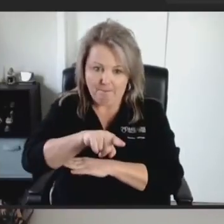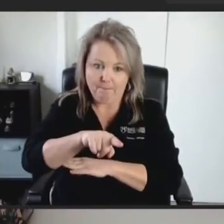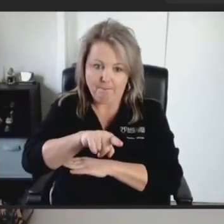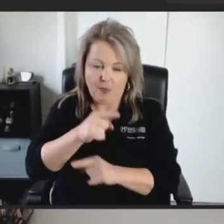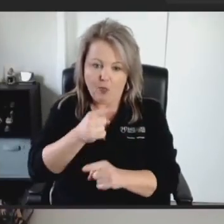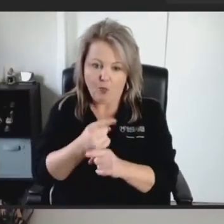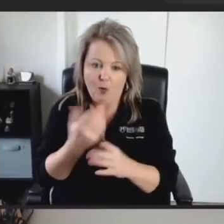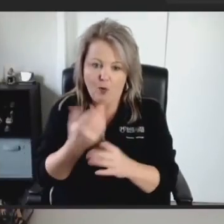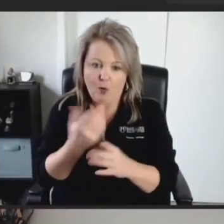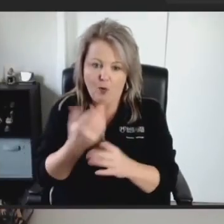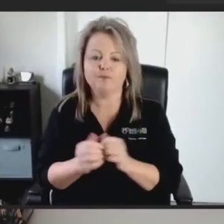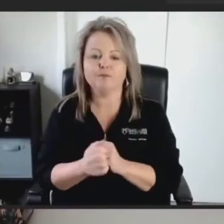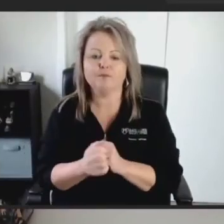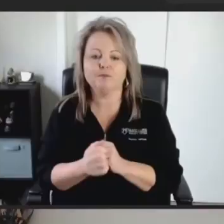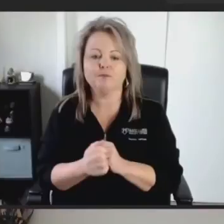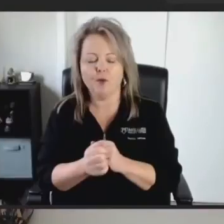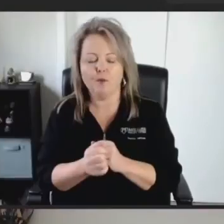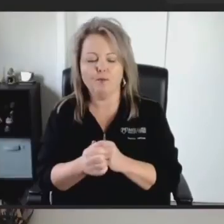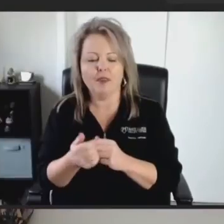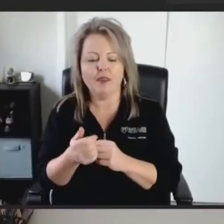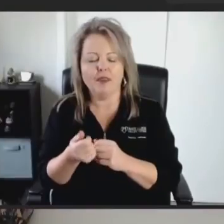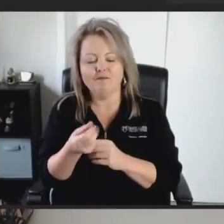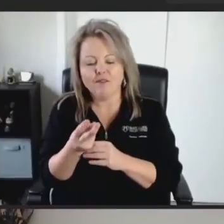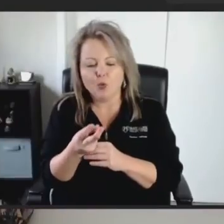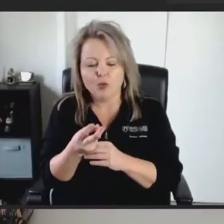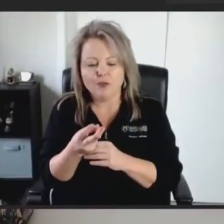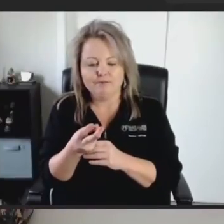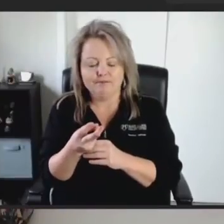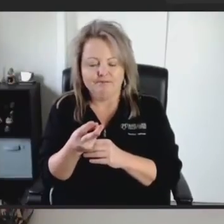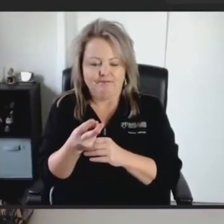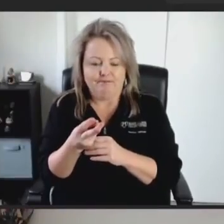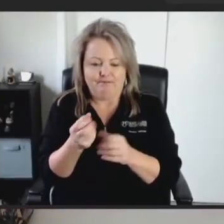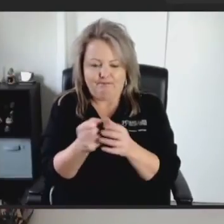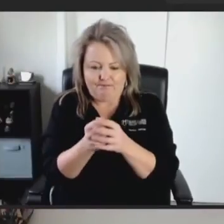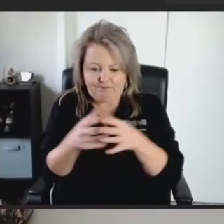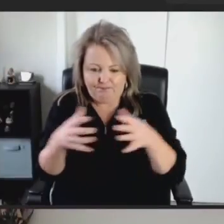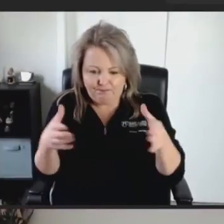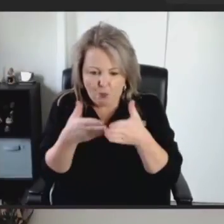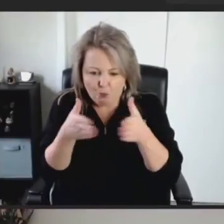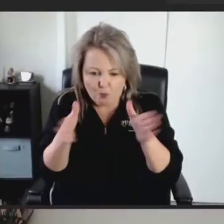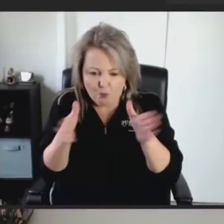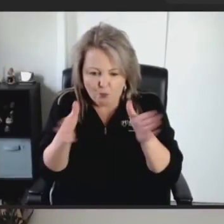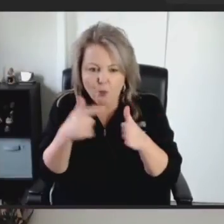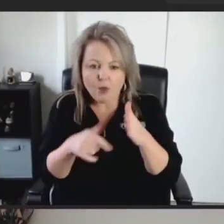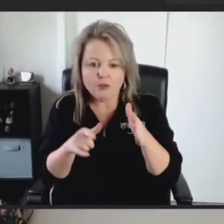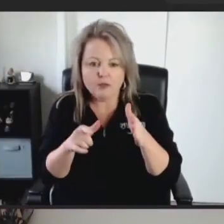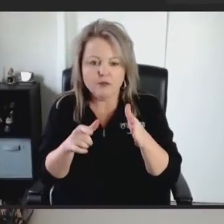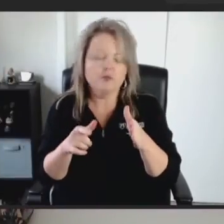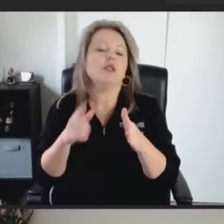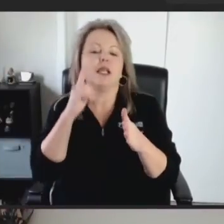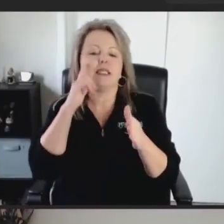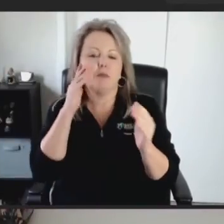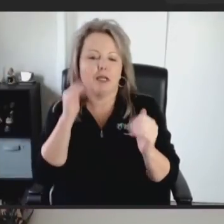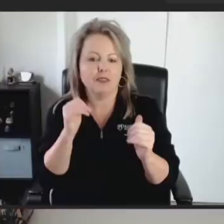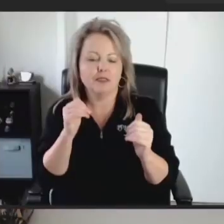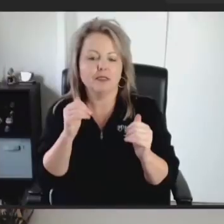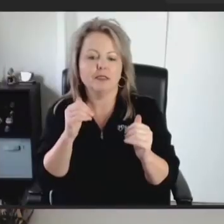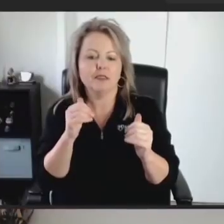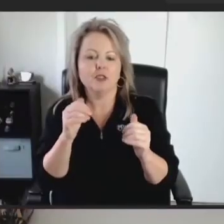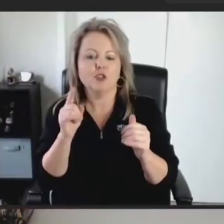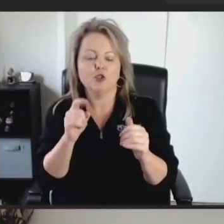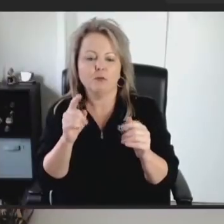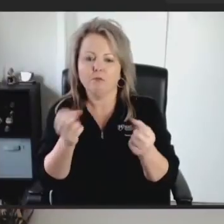A couple of notes about the big picture. Here is what people should expect. And I know there's a lot of headlines and